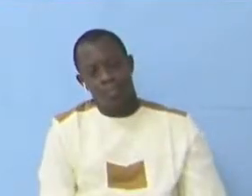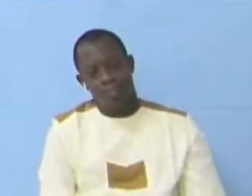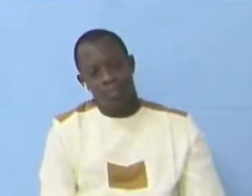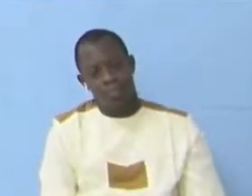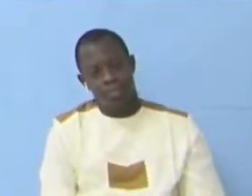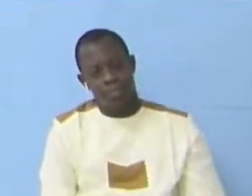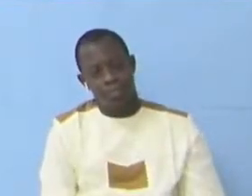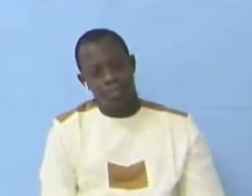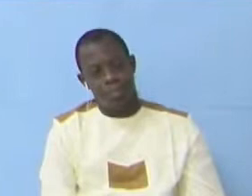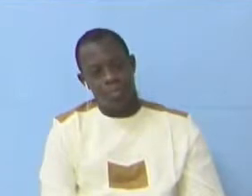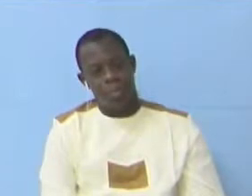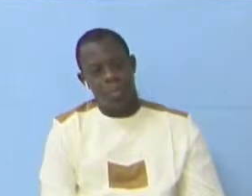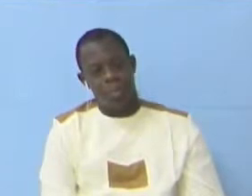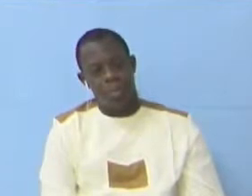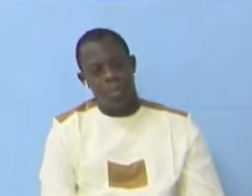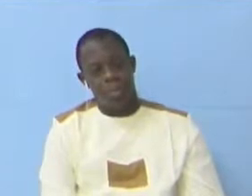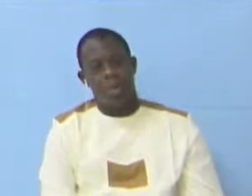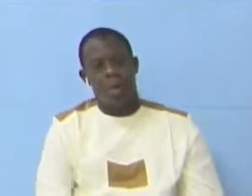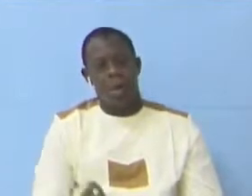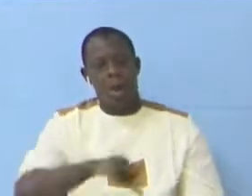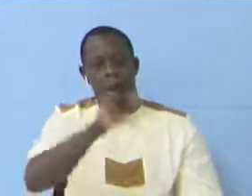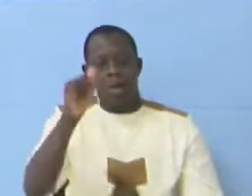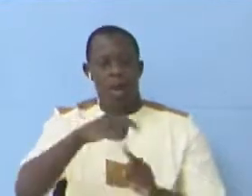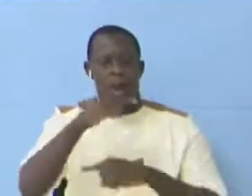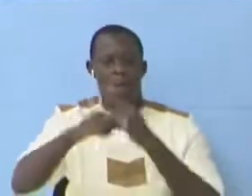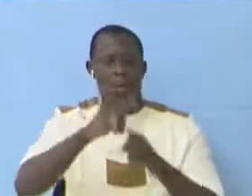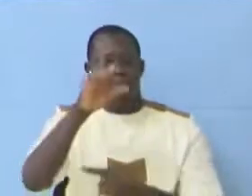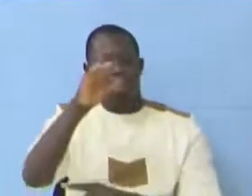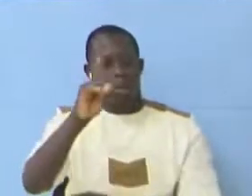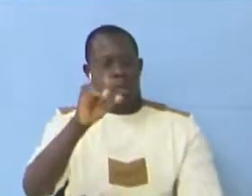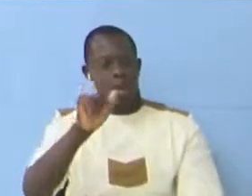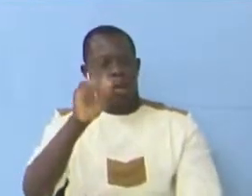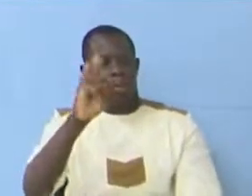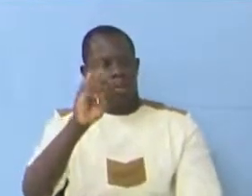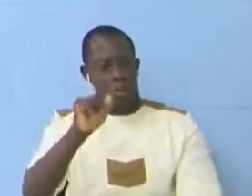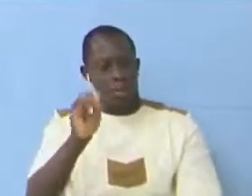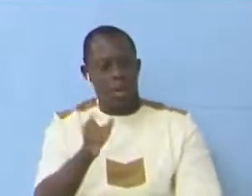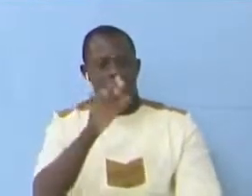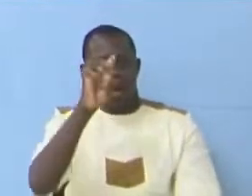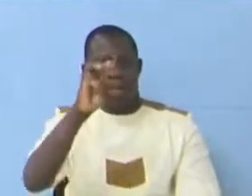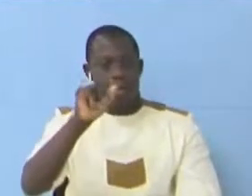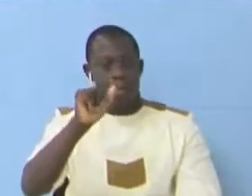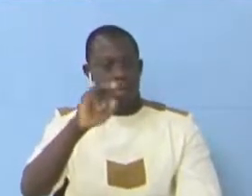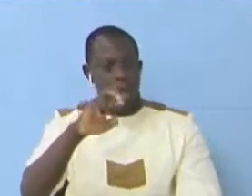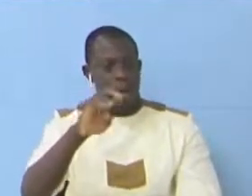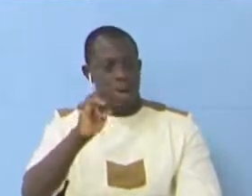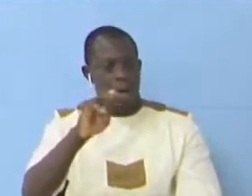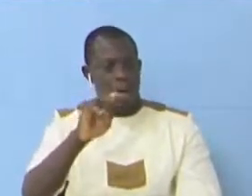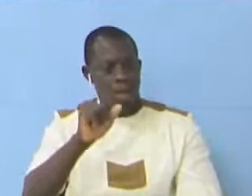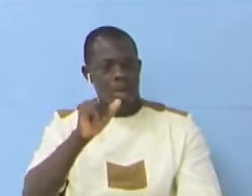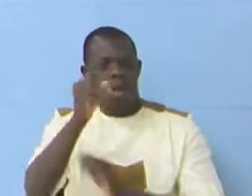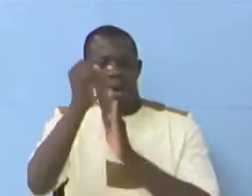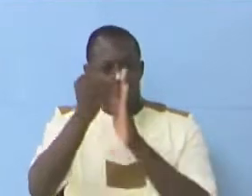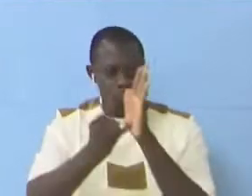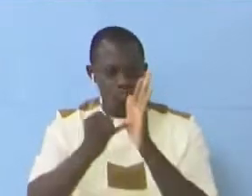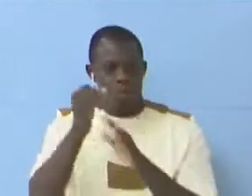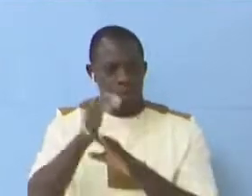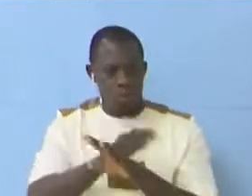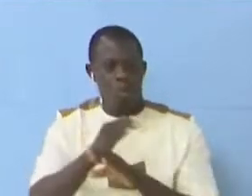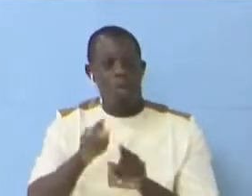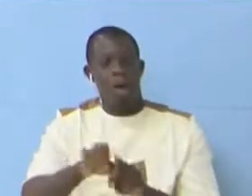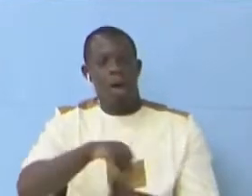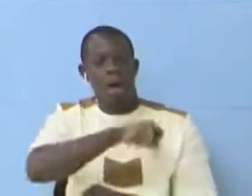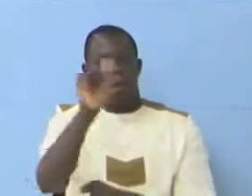2006. And the Daba Marena issue. ak mbiri Daba Marena. And your arrest,